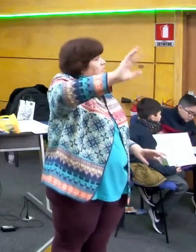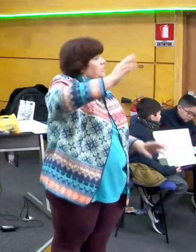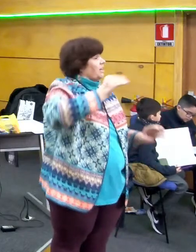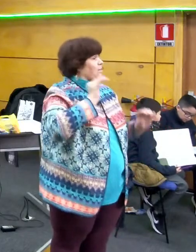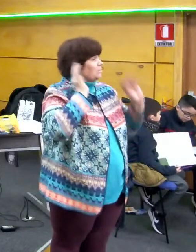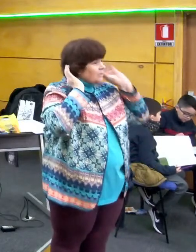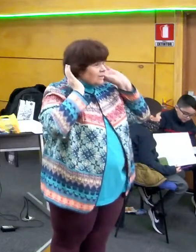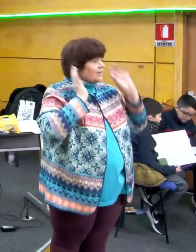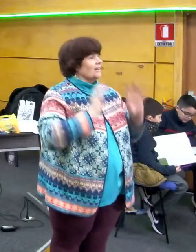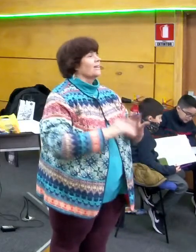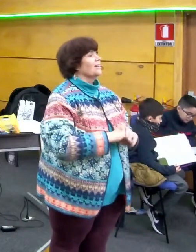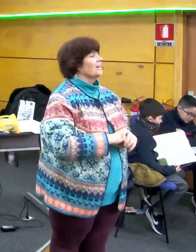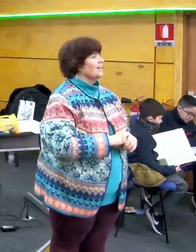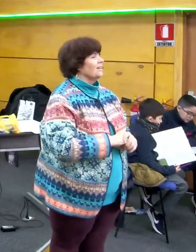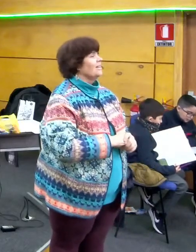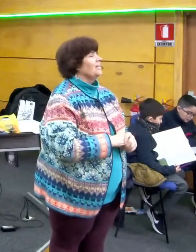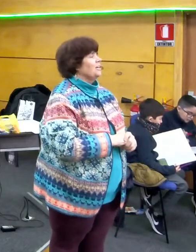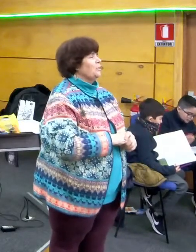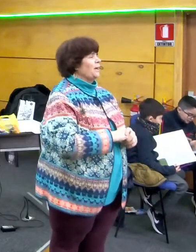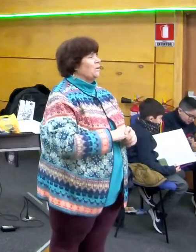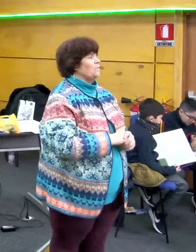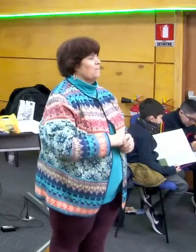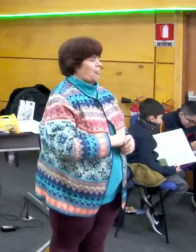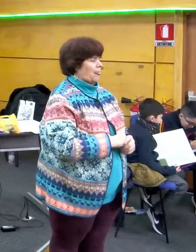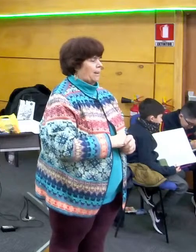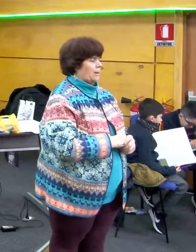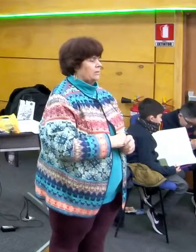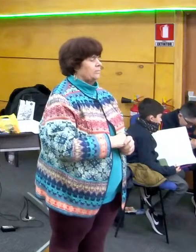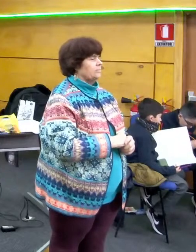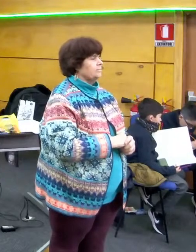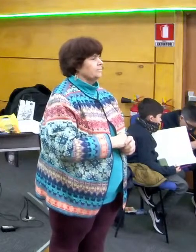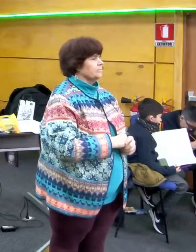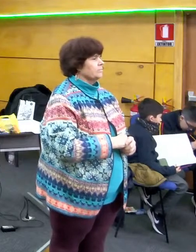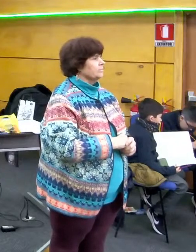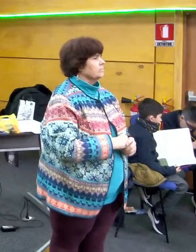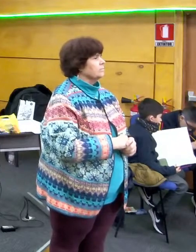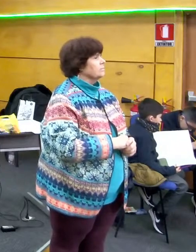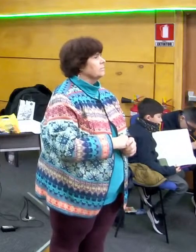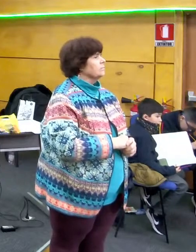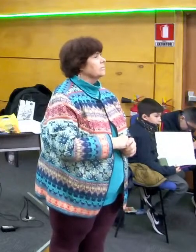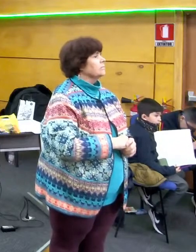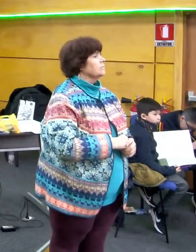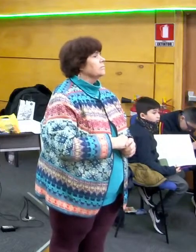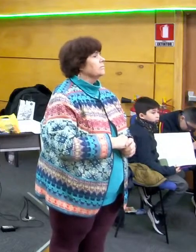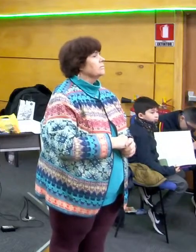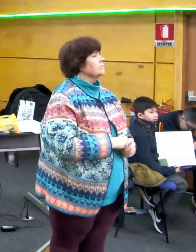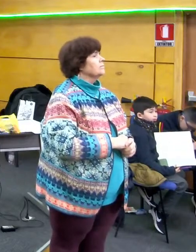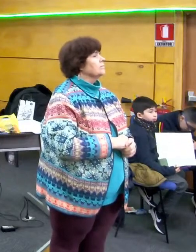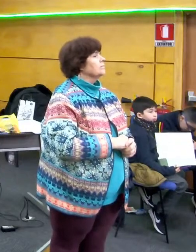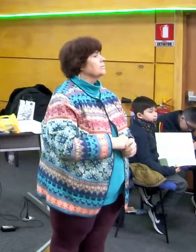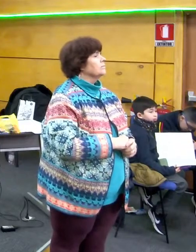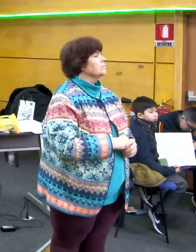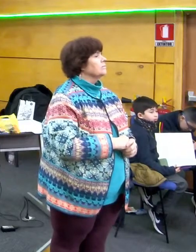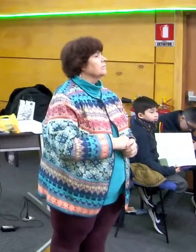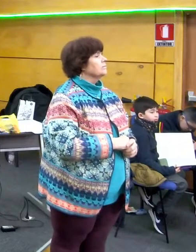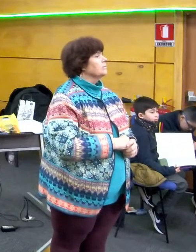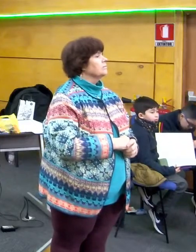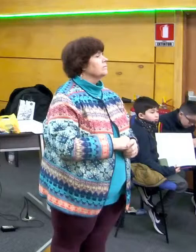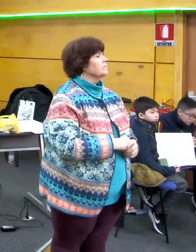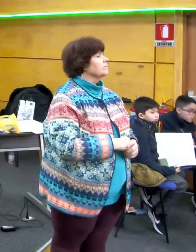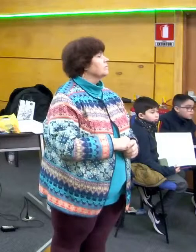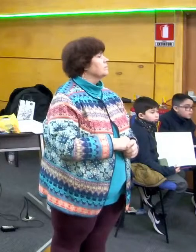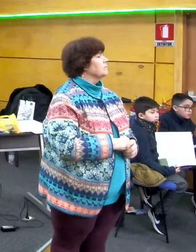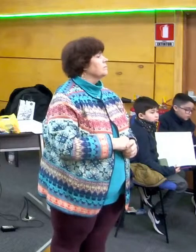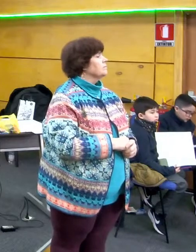voice each time? Okay. Here we go. My father plays piano. It's the strangest things